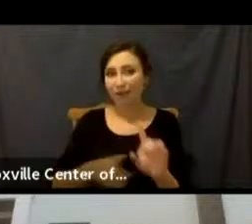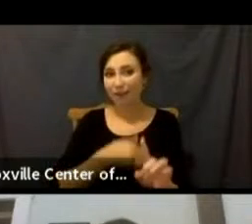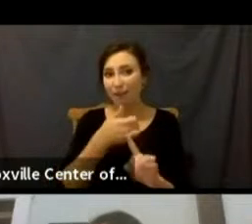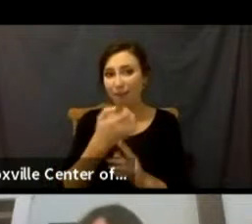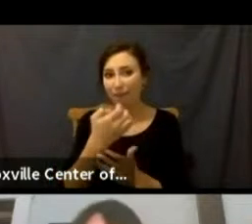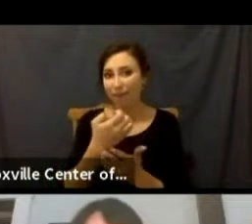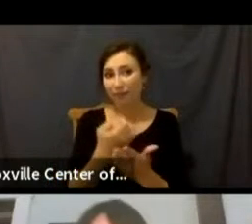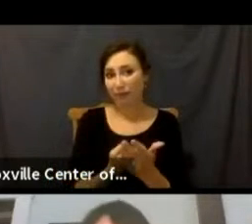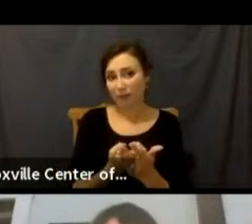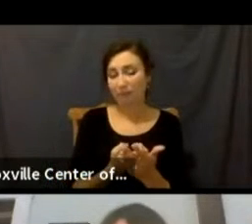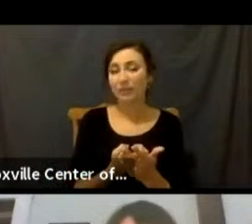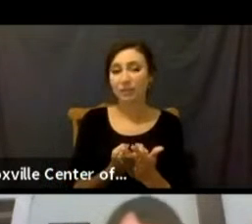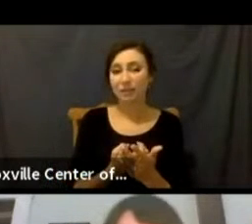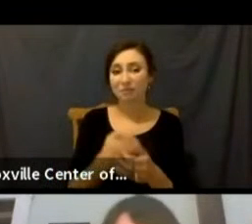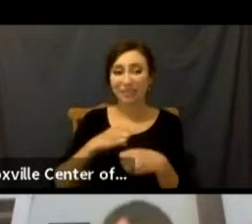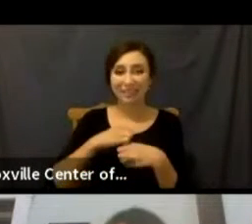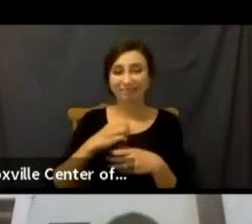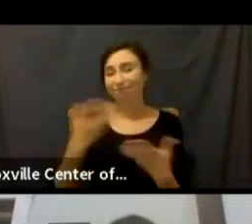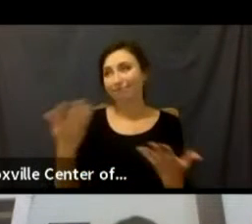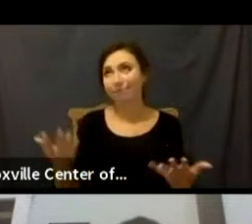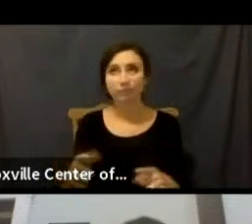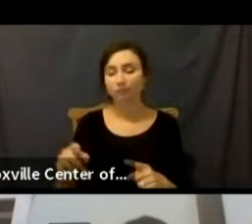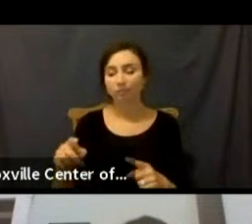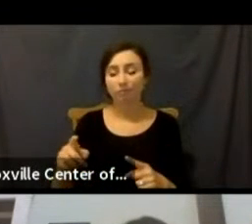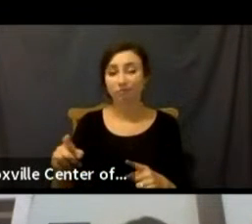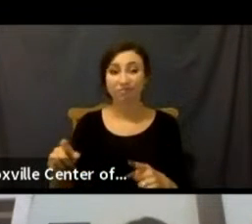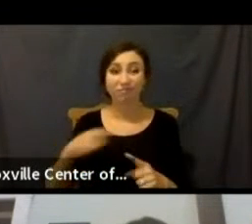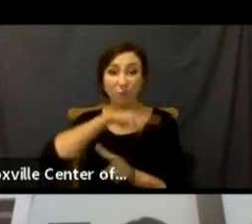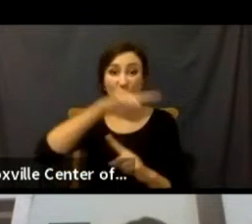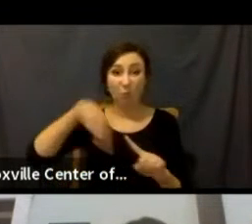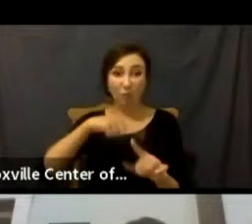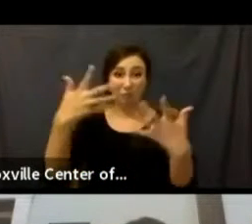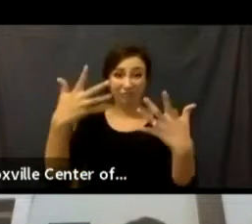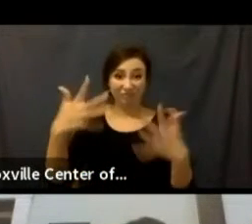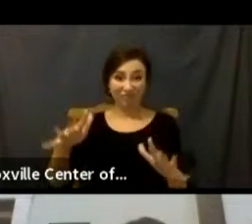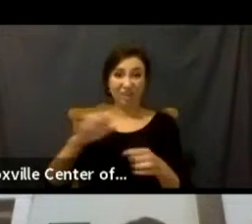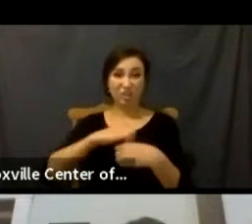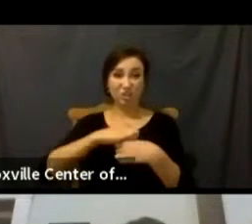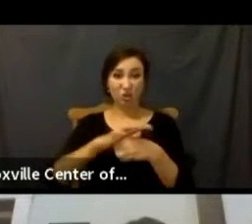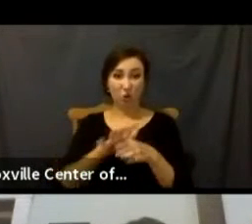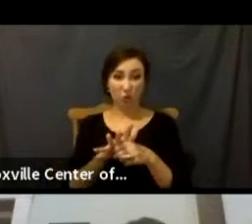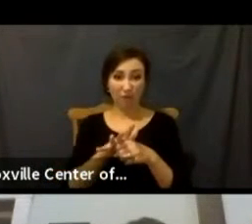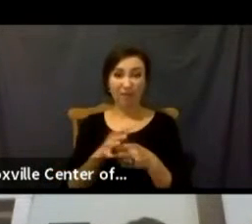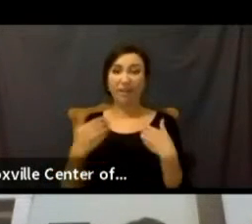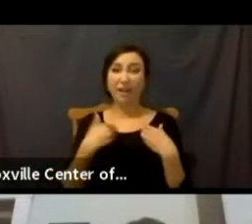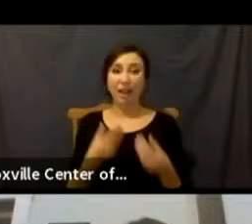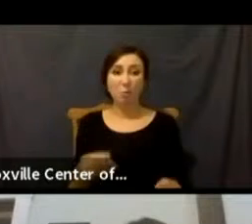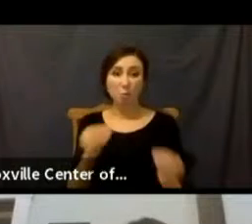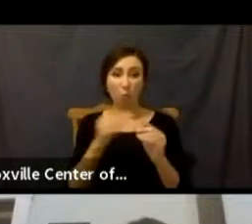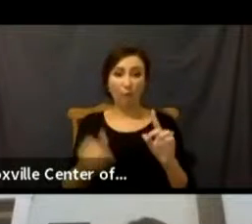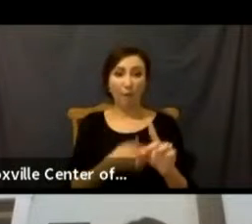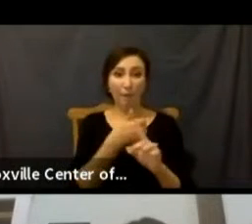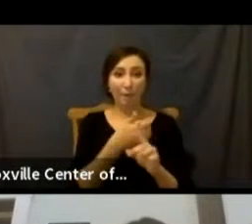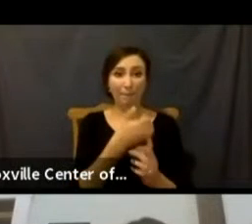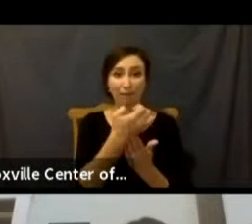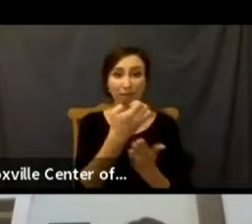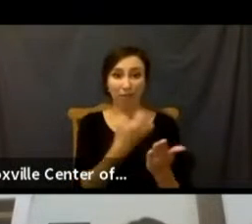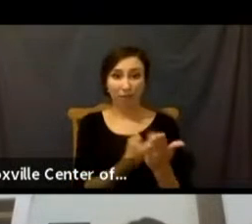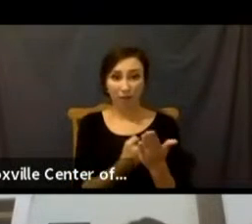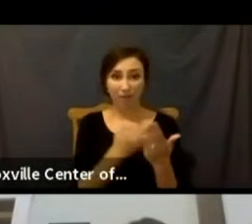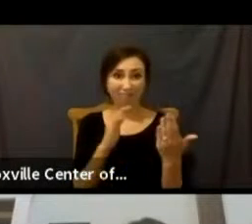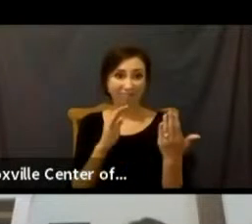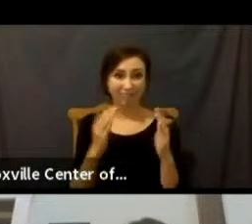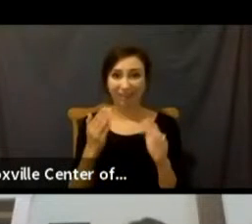but the COVID at the end of, when this is all said and done, COVID will have had much more impact on the economy than